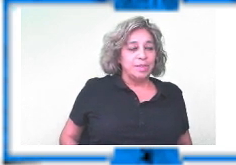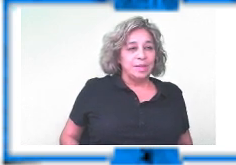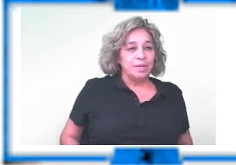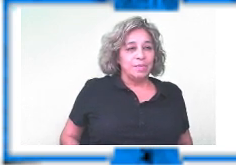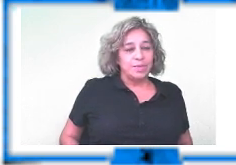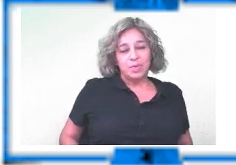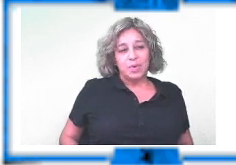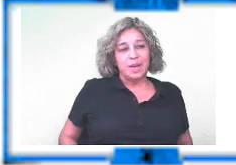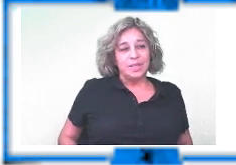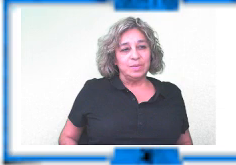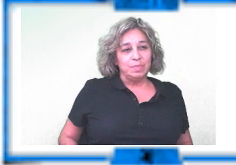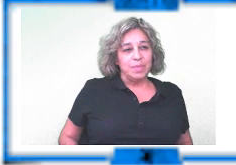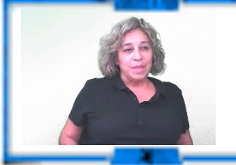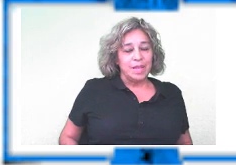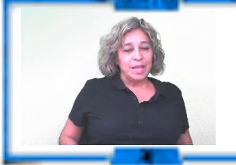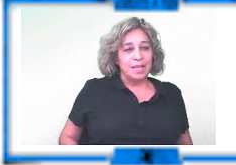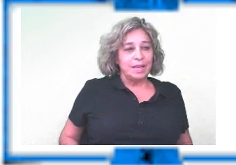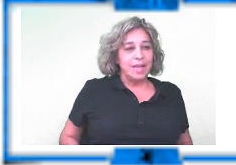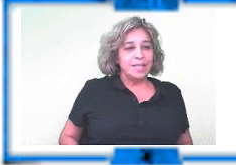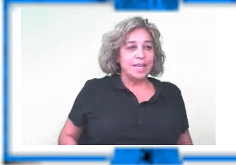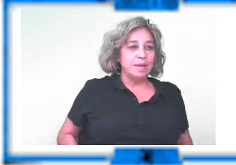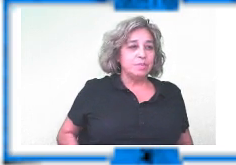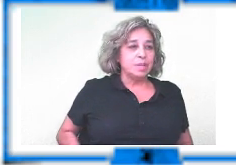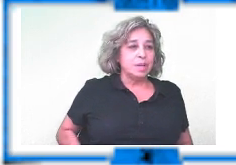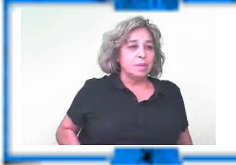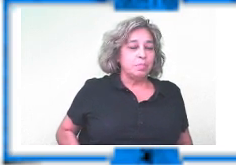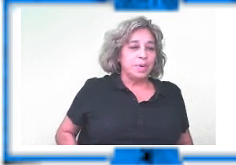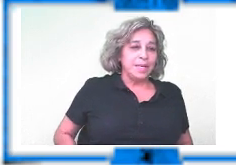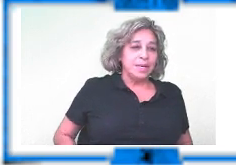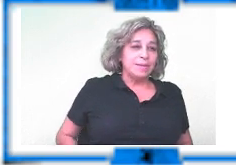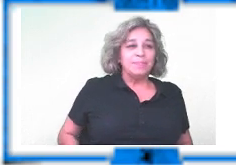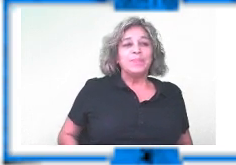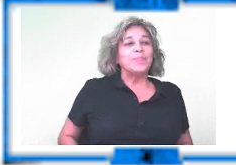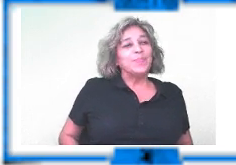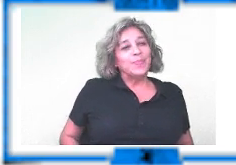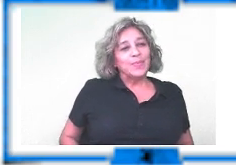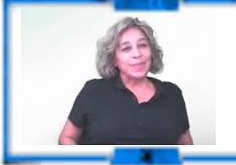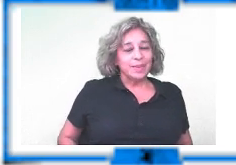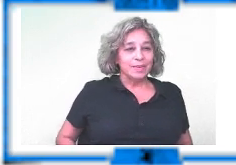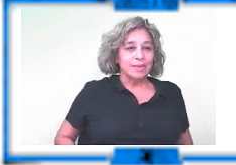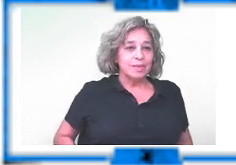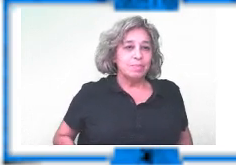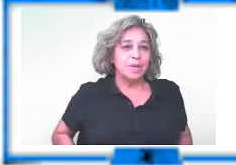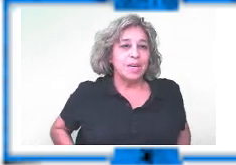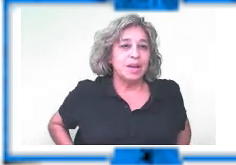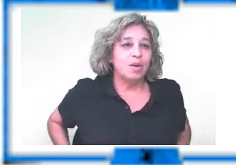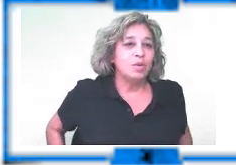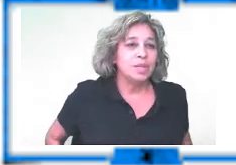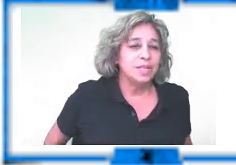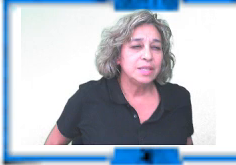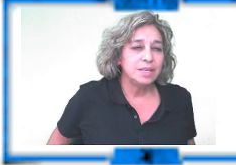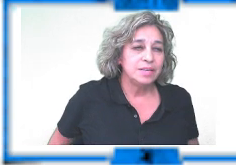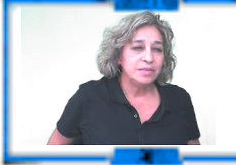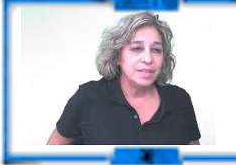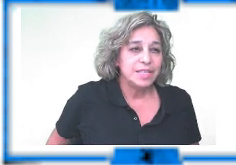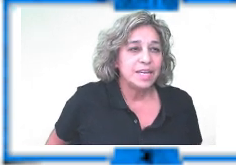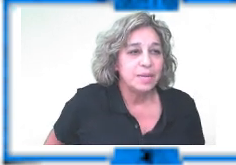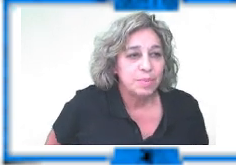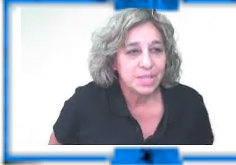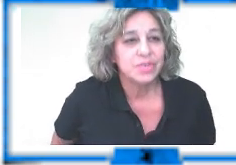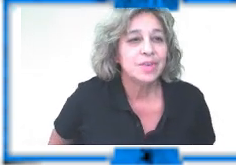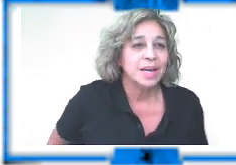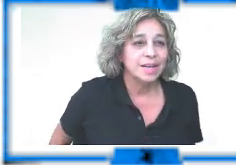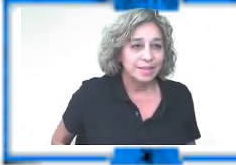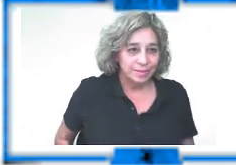pero somewhere else este, like 8 times but de visita but only en Pachuca, is it